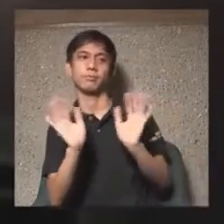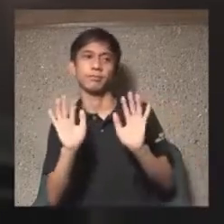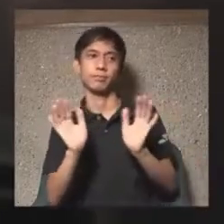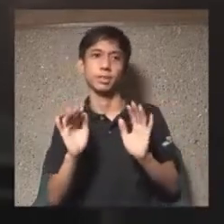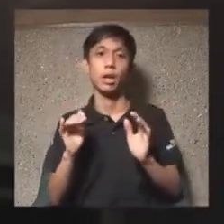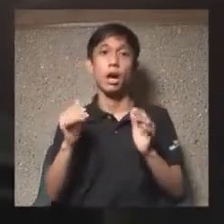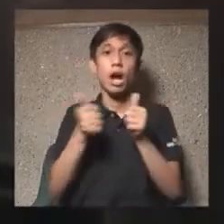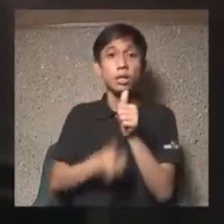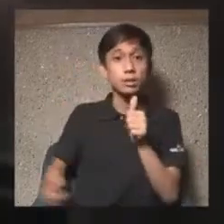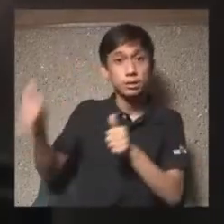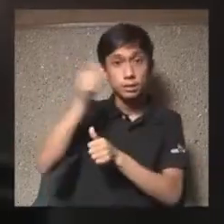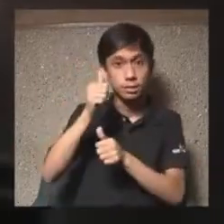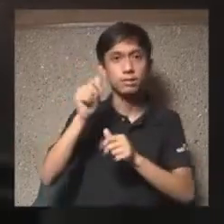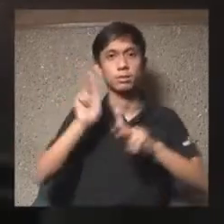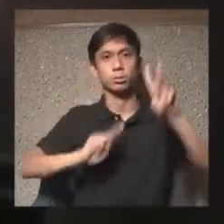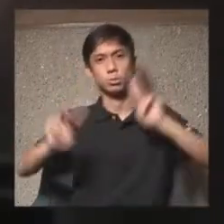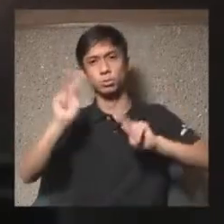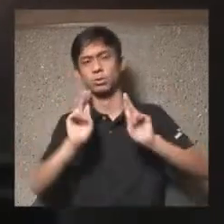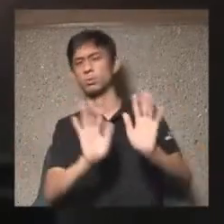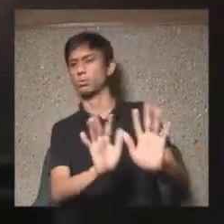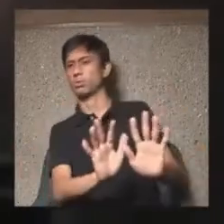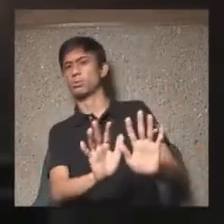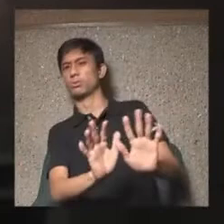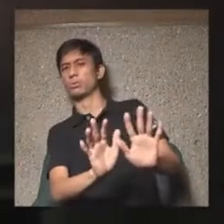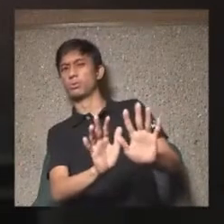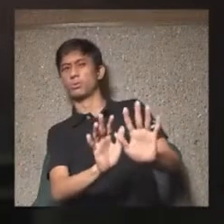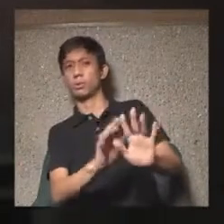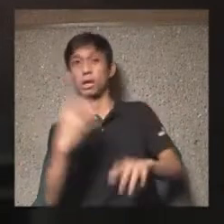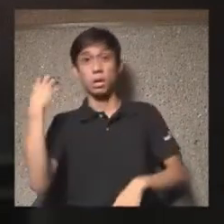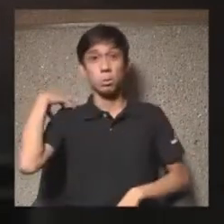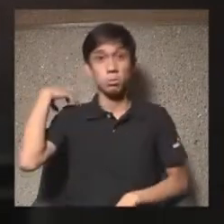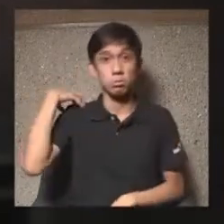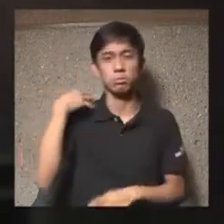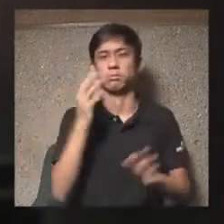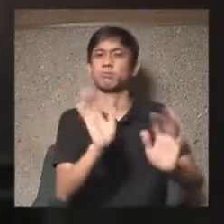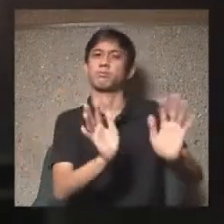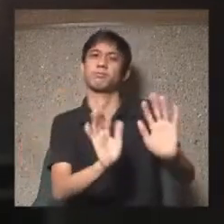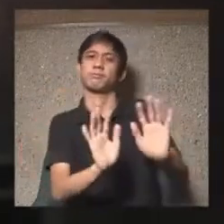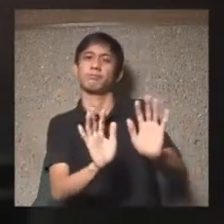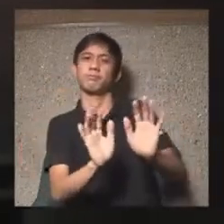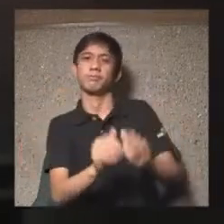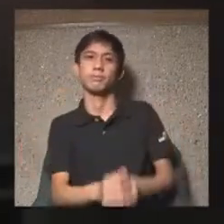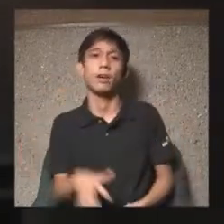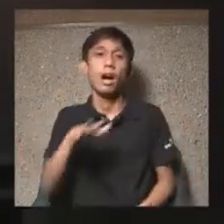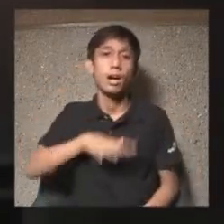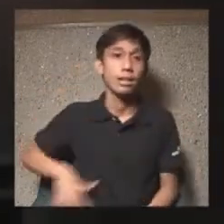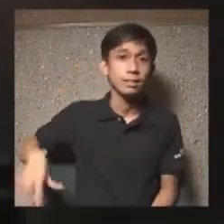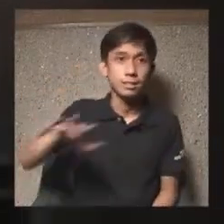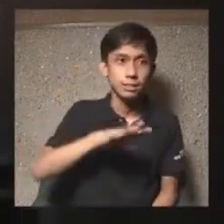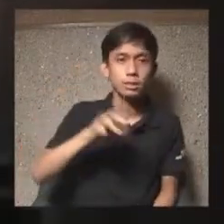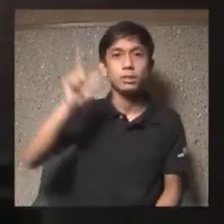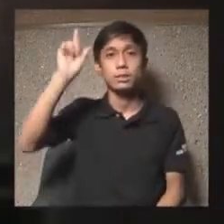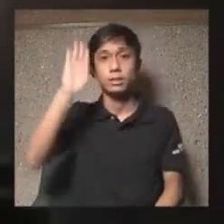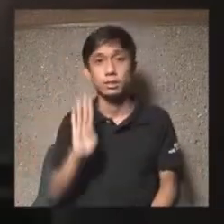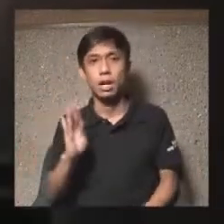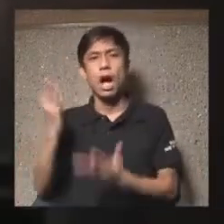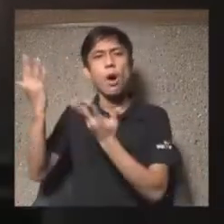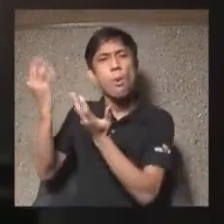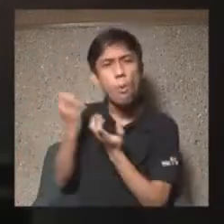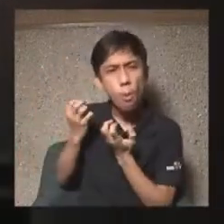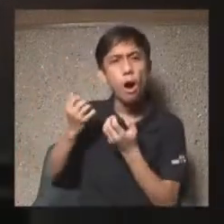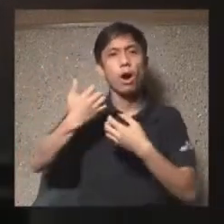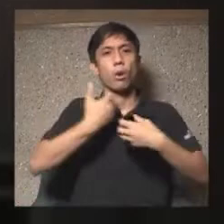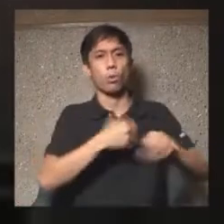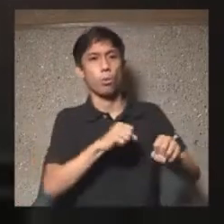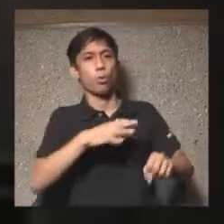people. And no, you just trust me. Trust me. And my abundance will